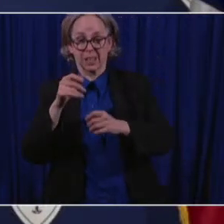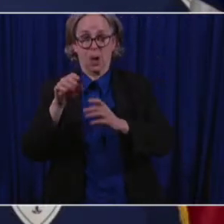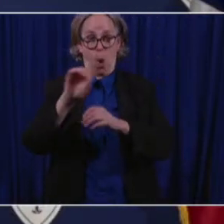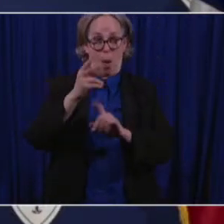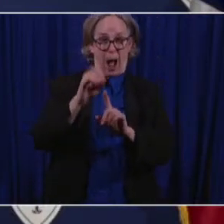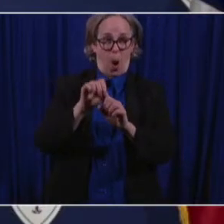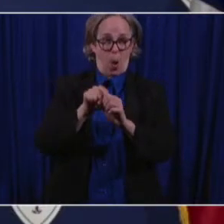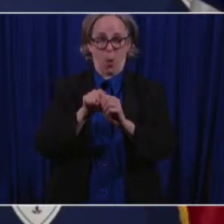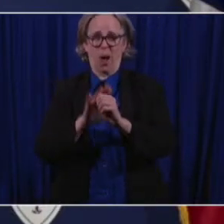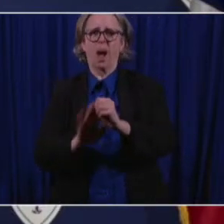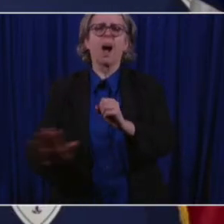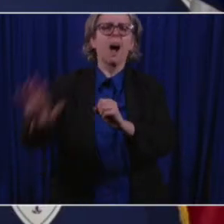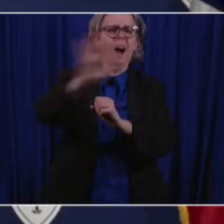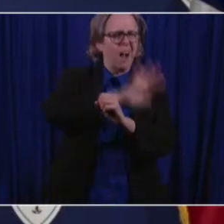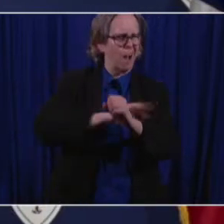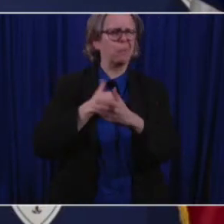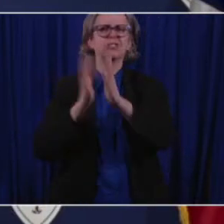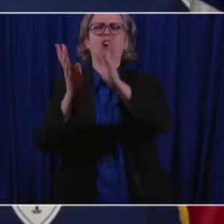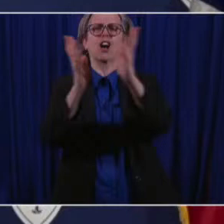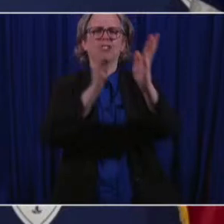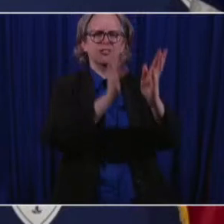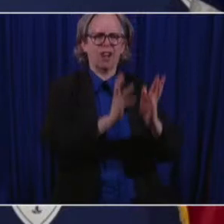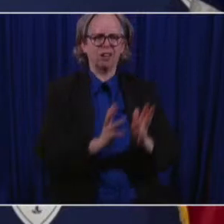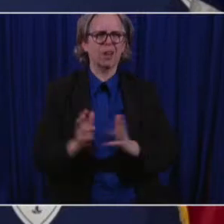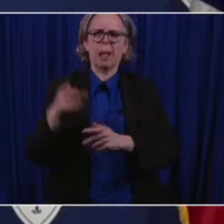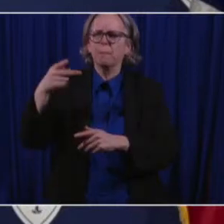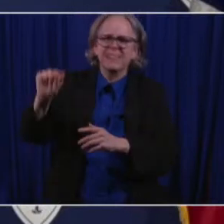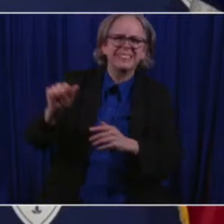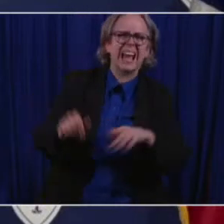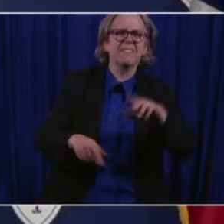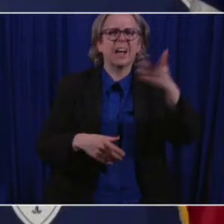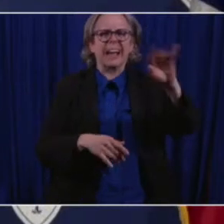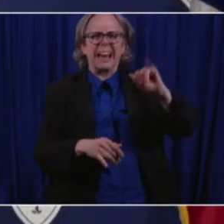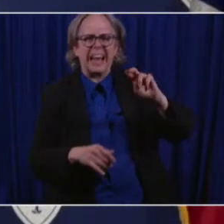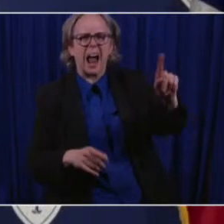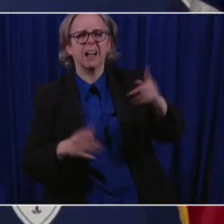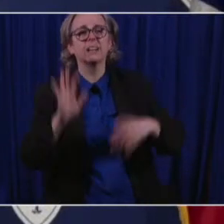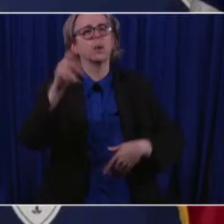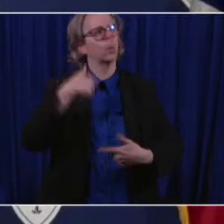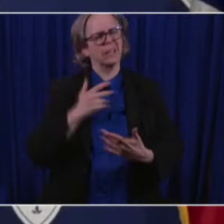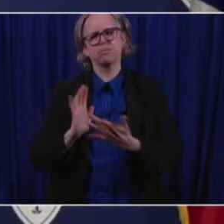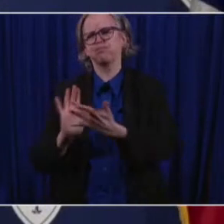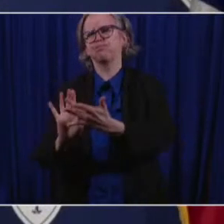Yeah. So we stay in touch, and it's